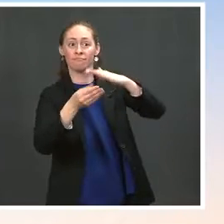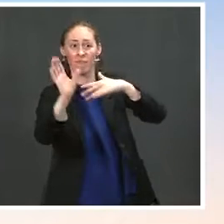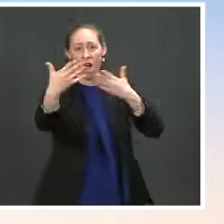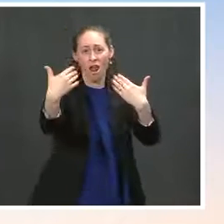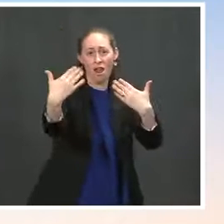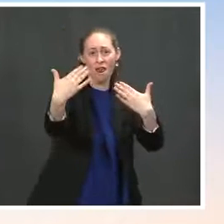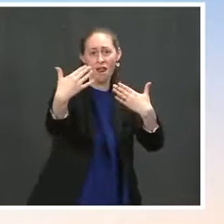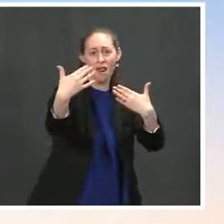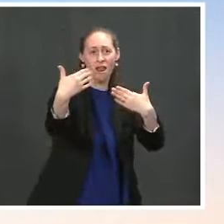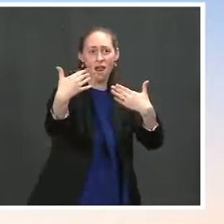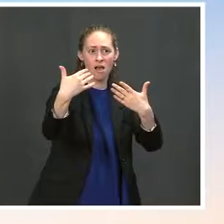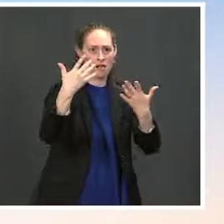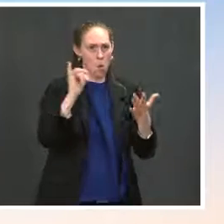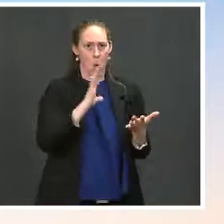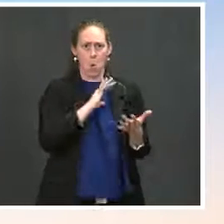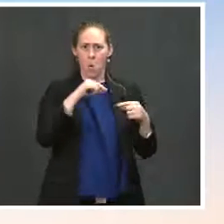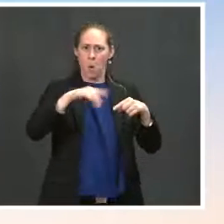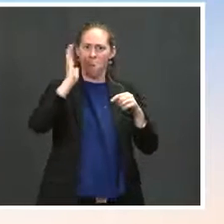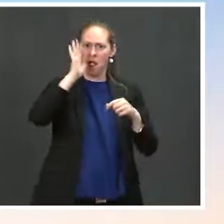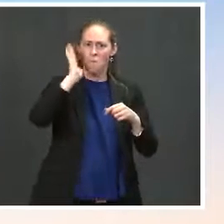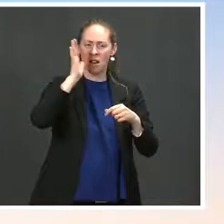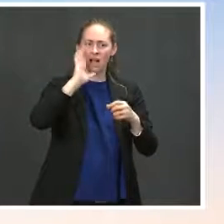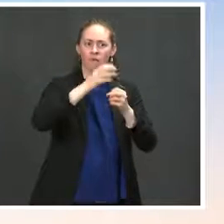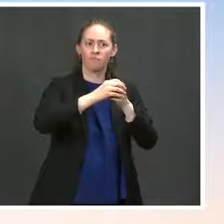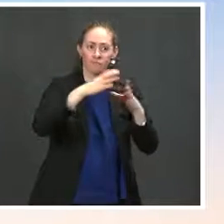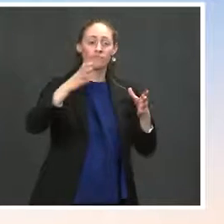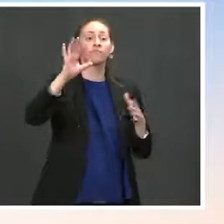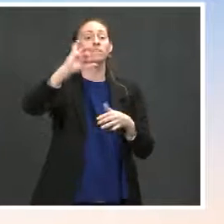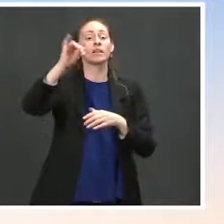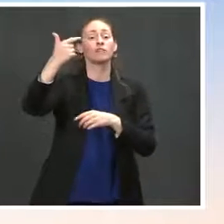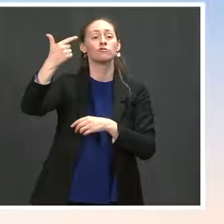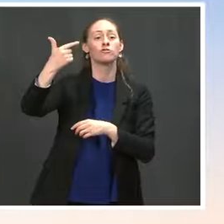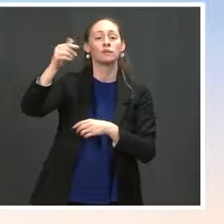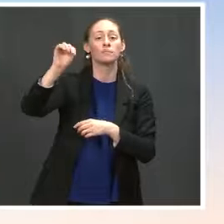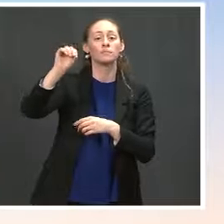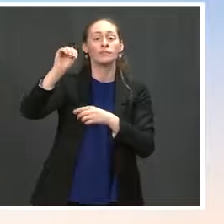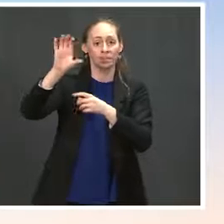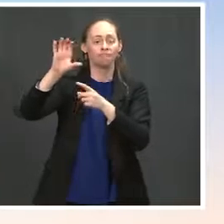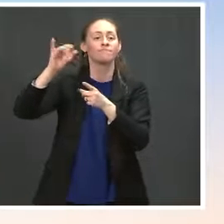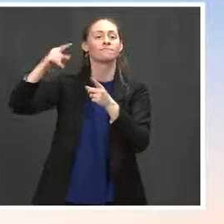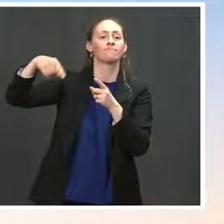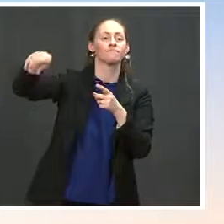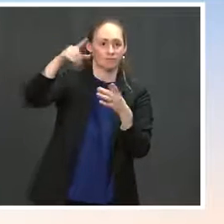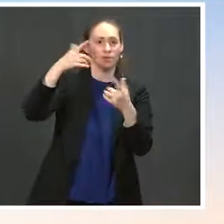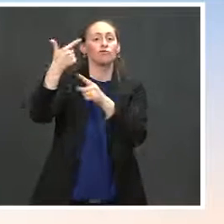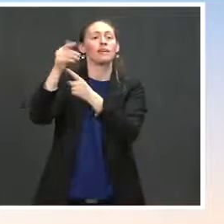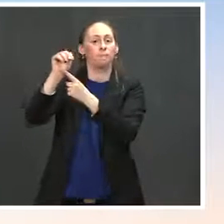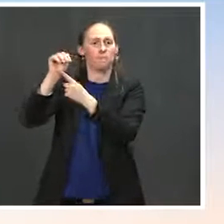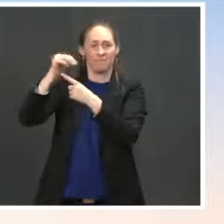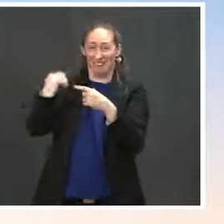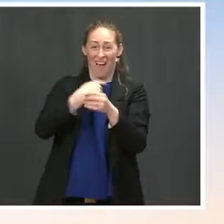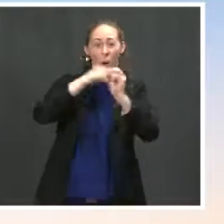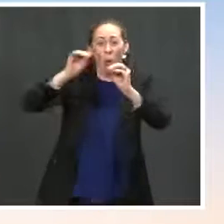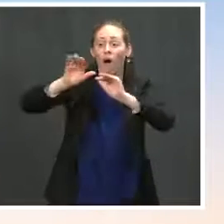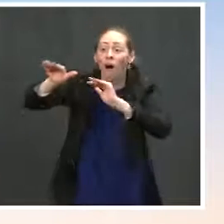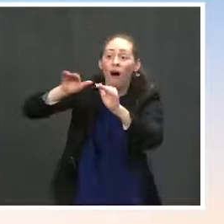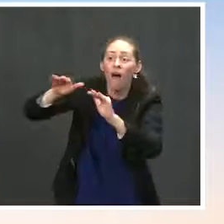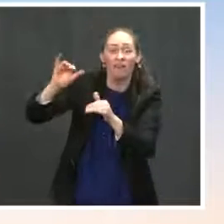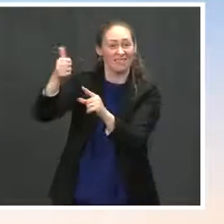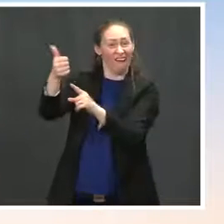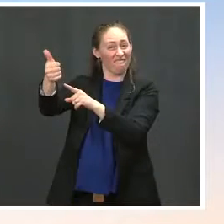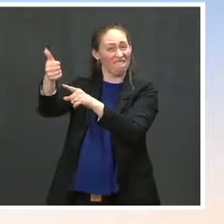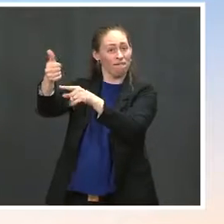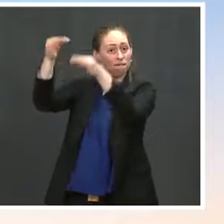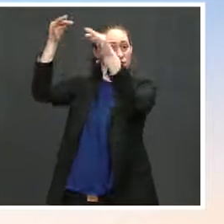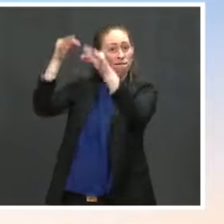is going to happen. And GM has now already announced on its own that they are only going to produce